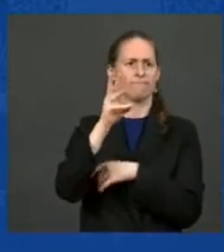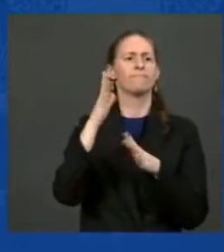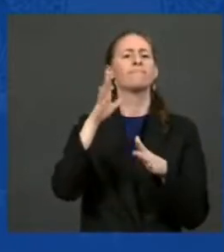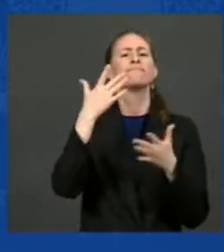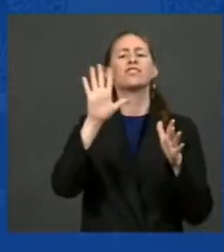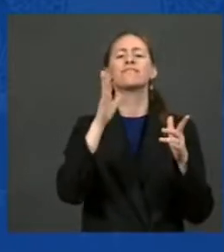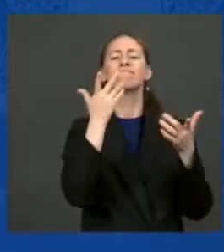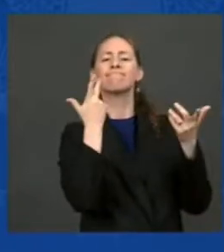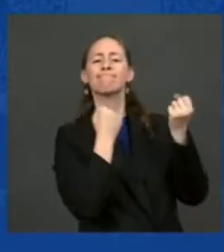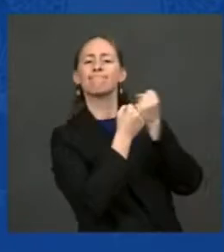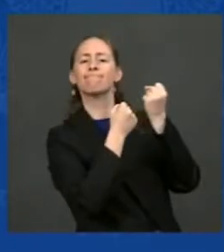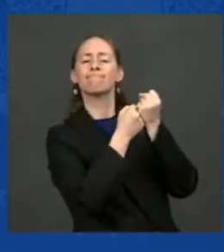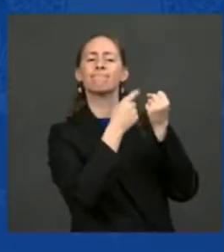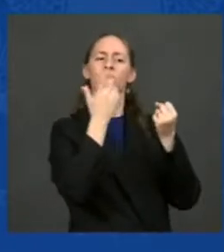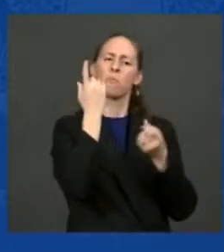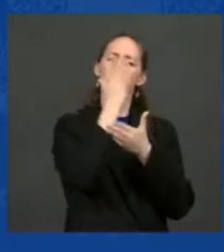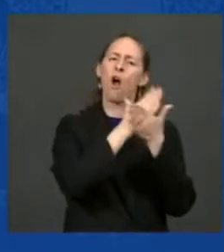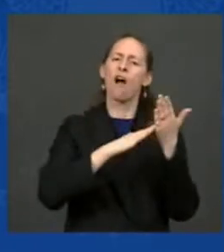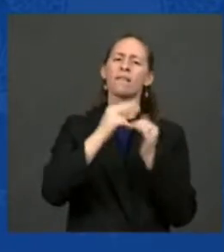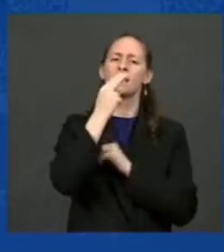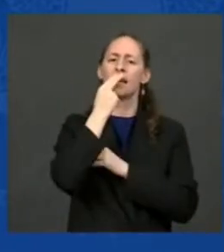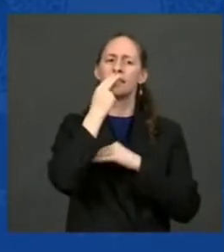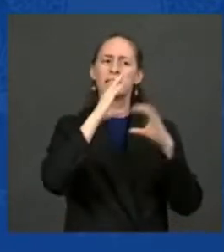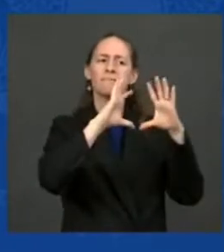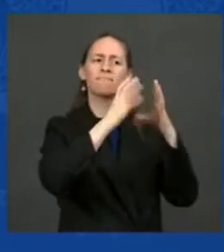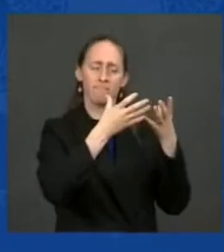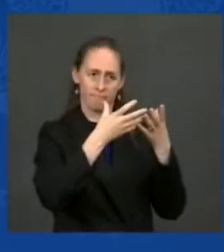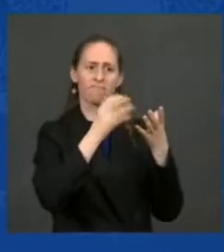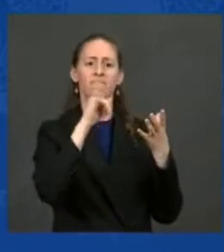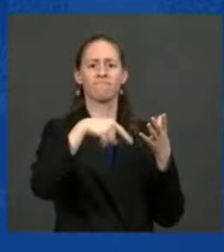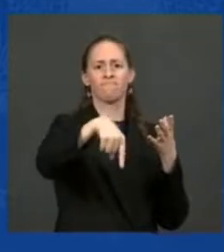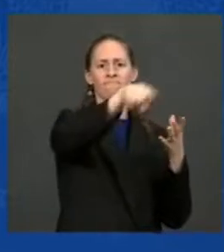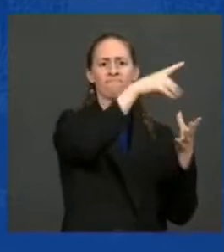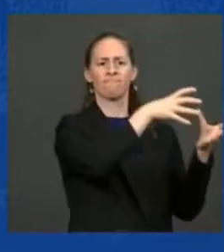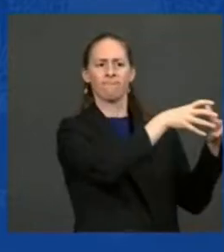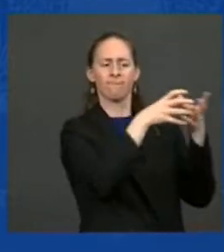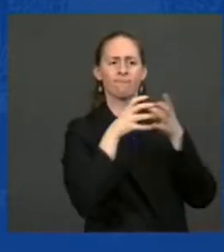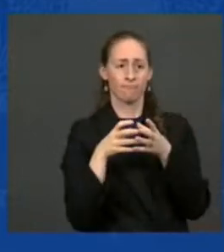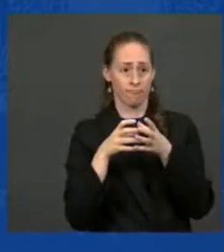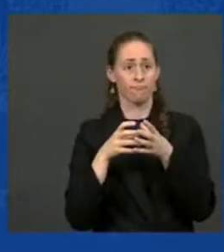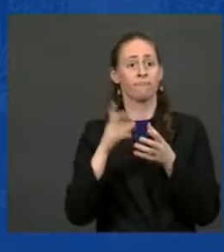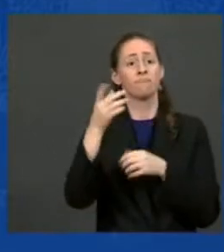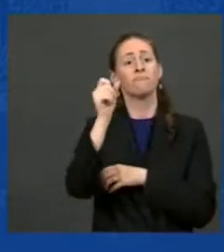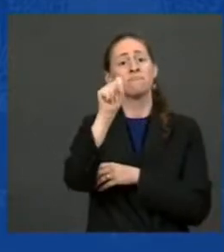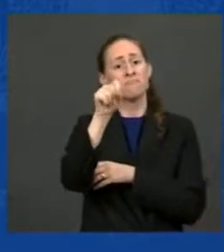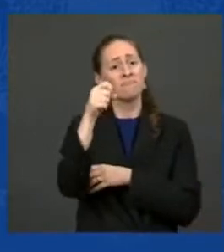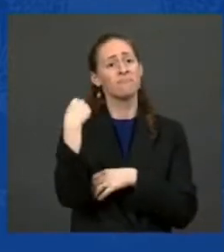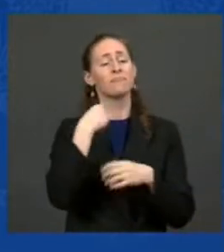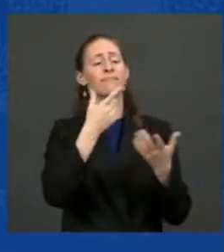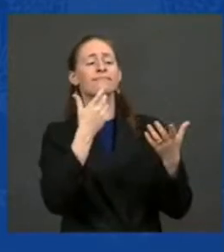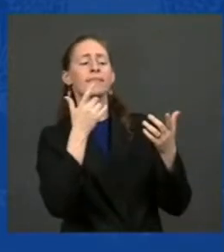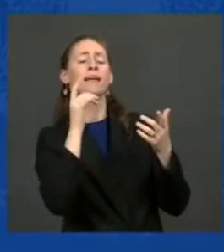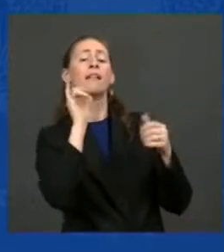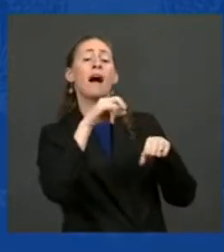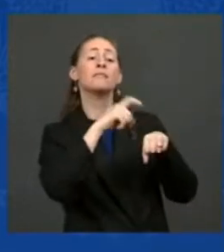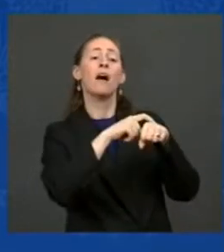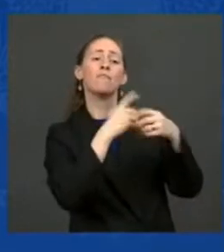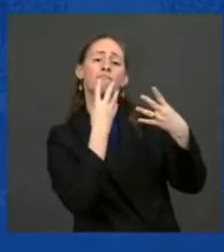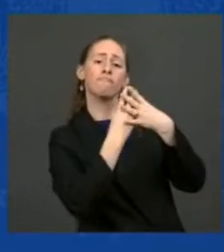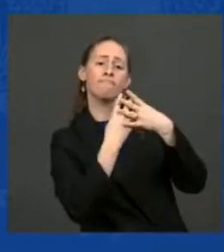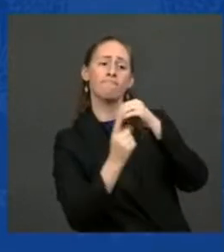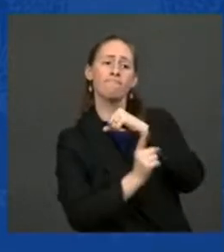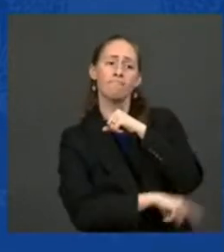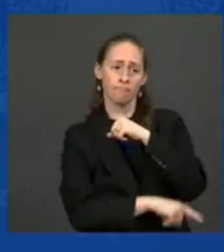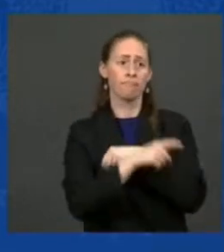on October 16th. 8 of the defendants were given a wide range of prison sentences, and 3 of the defendants were completely